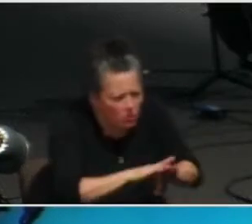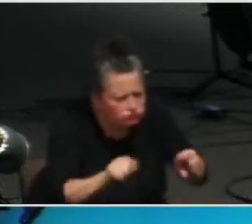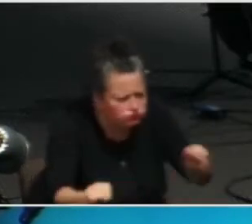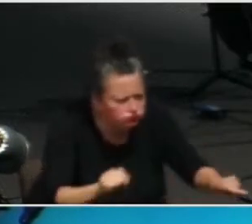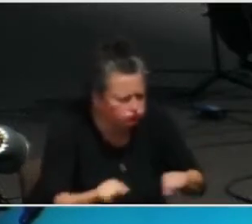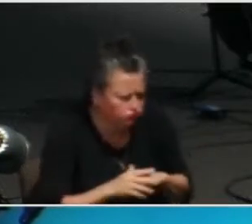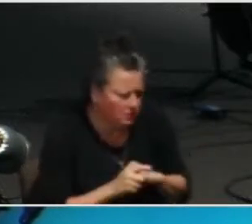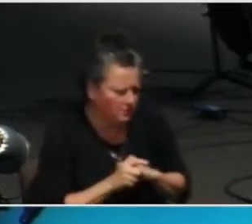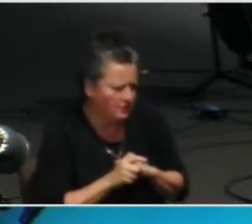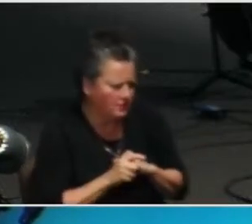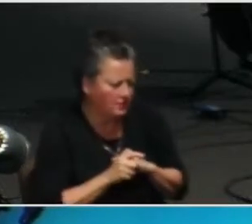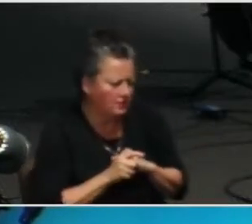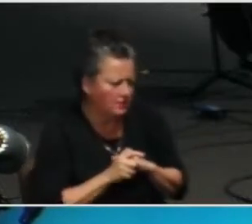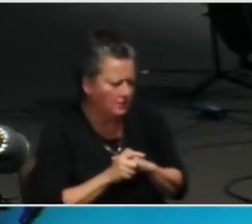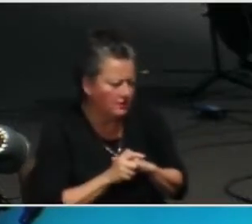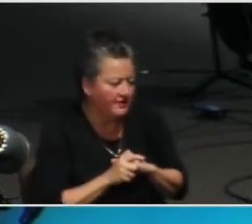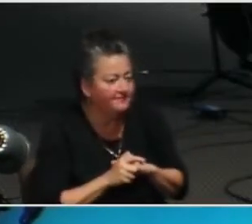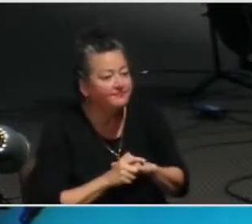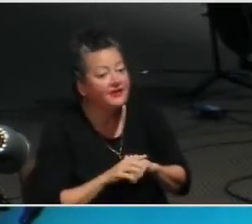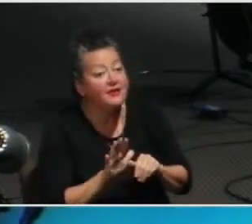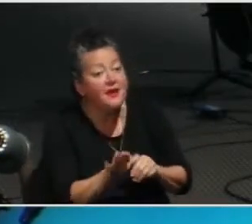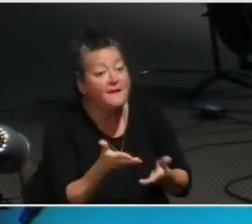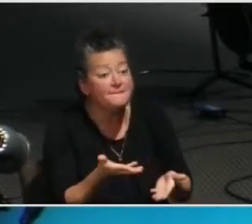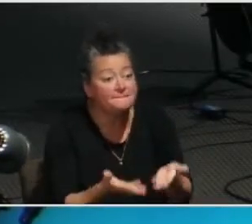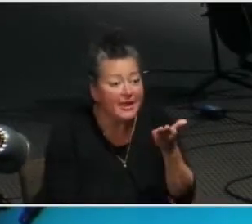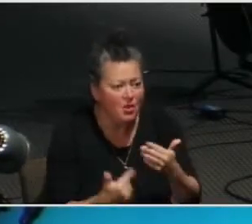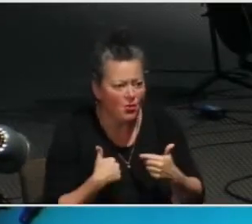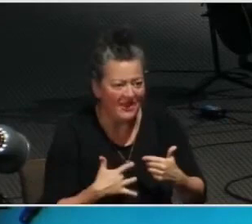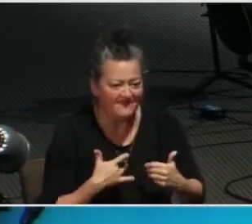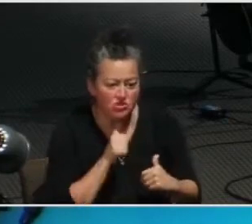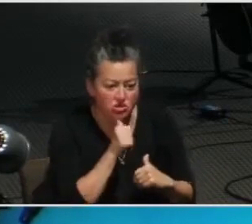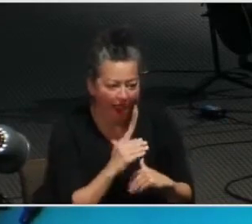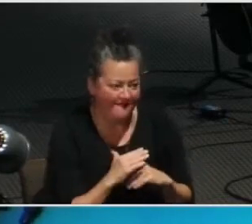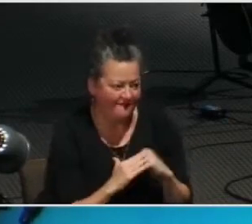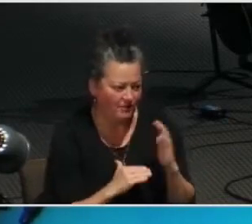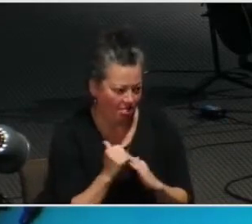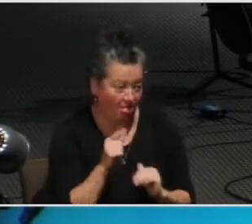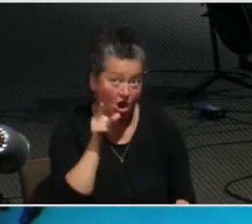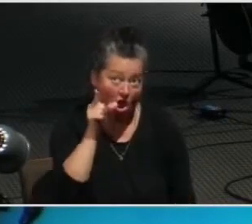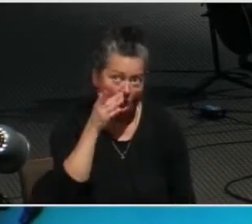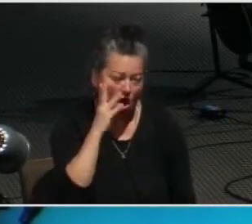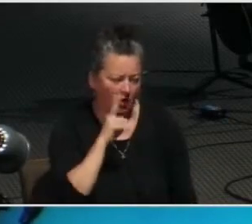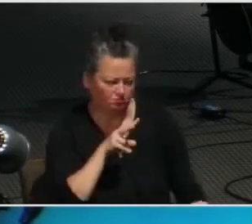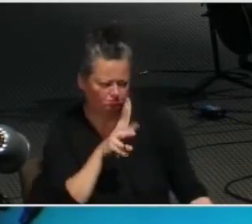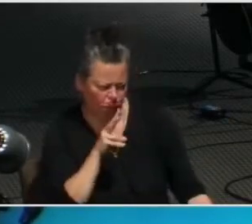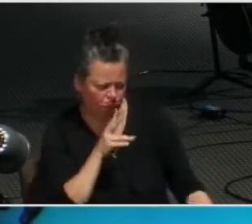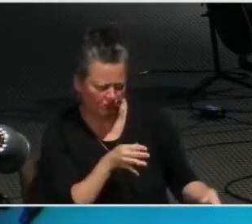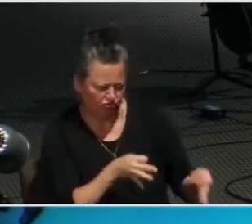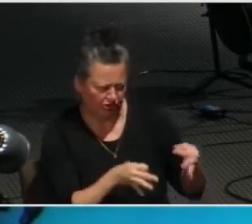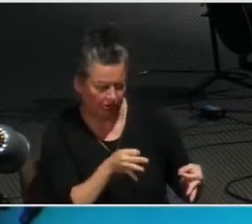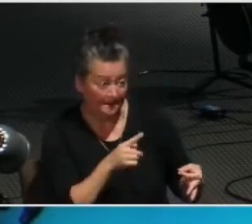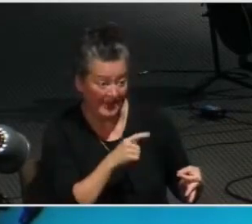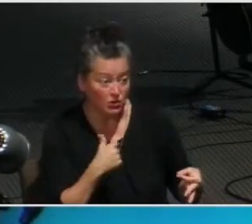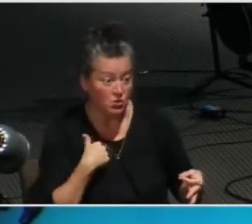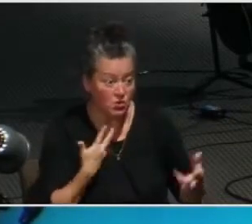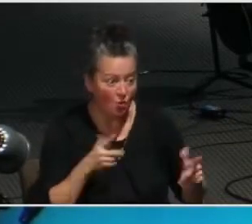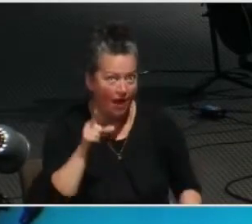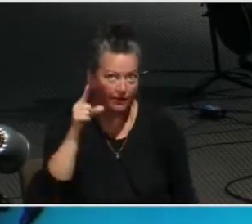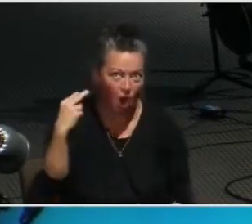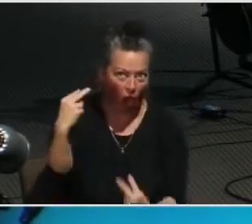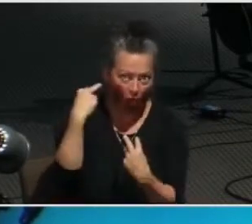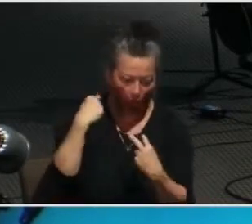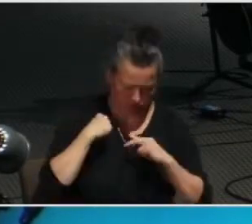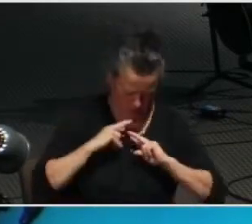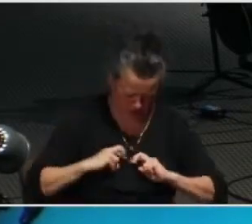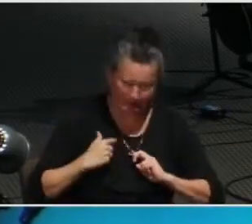this because we don't want to be judged. And so we think, you know, if we minimize God's judgment or we